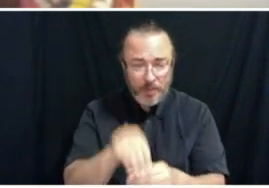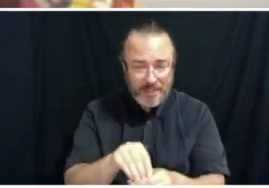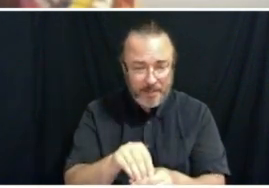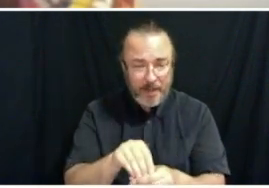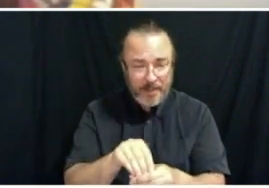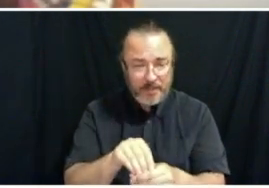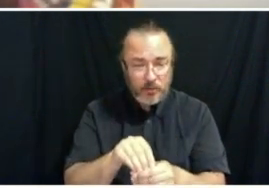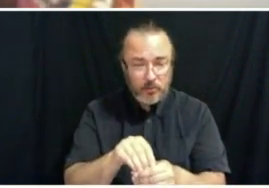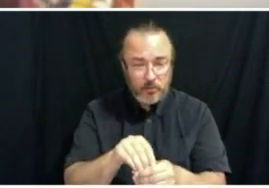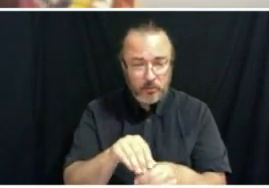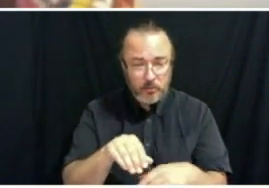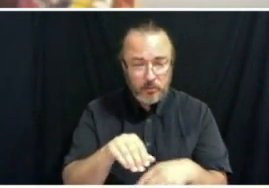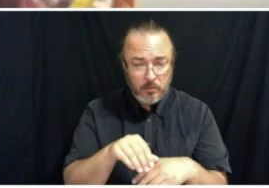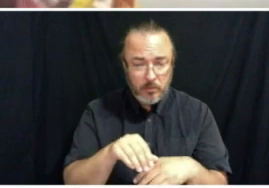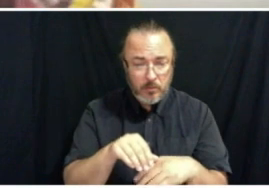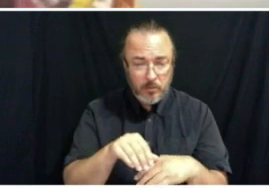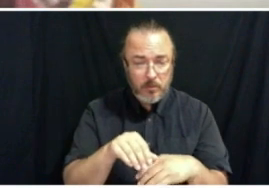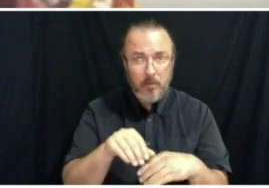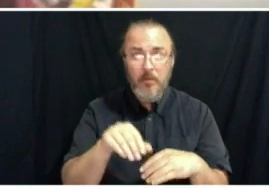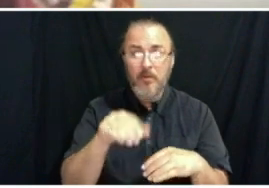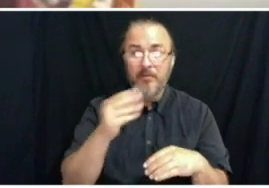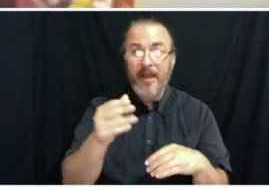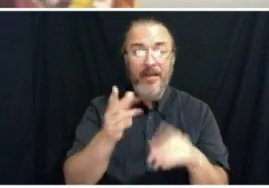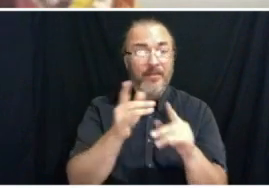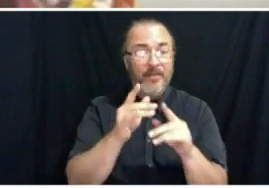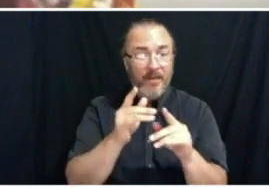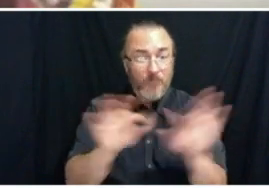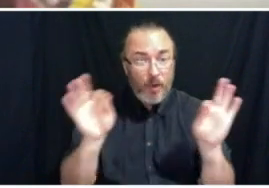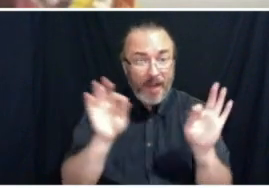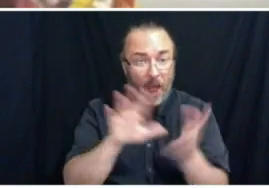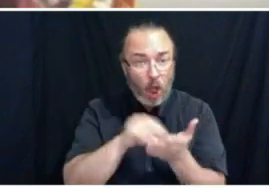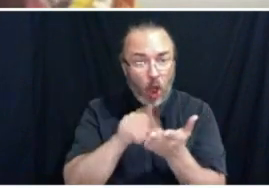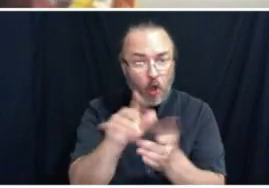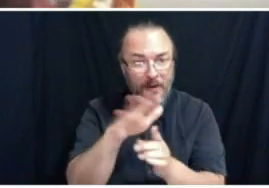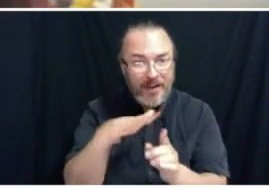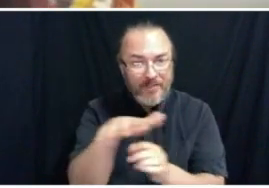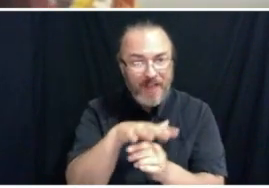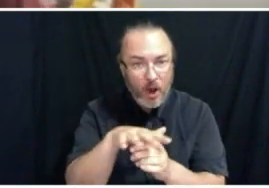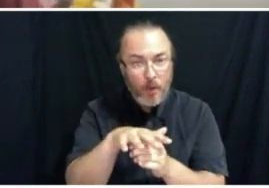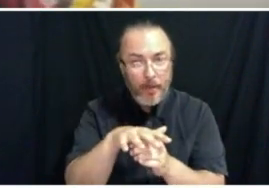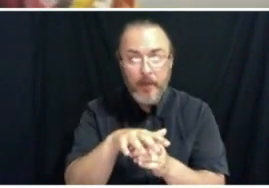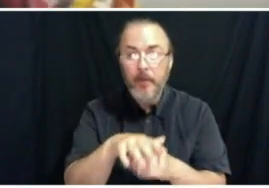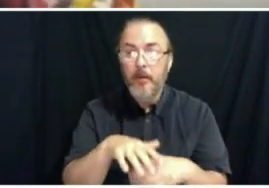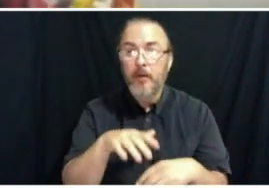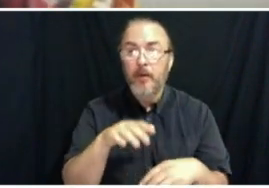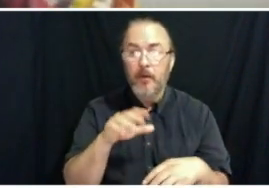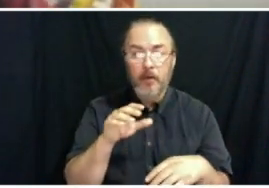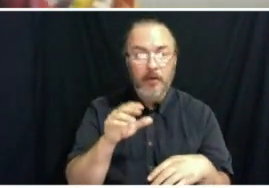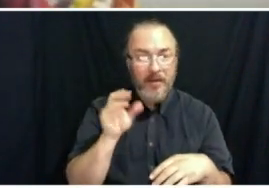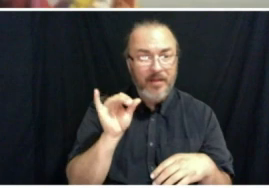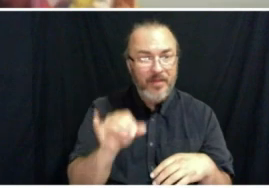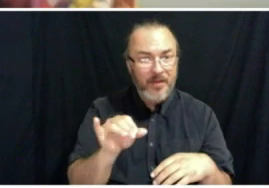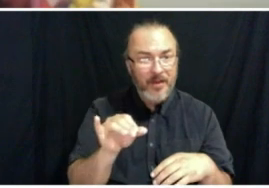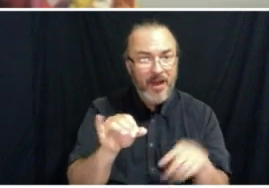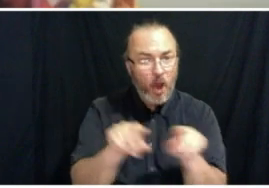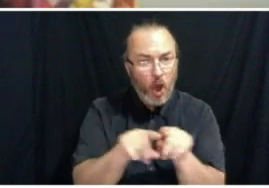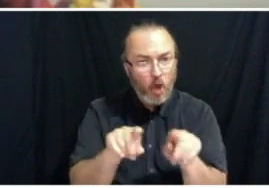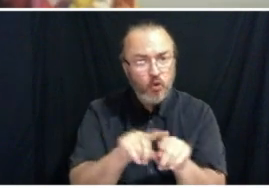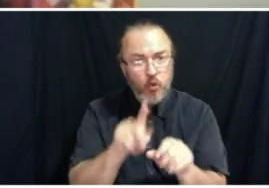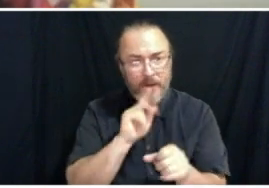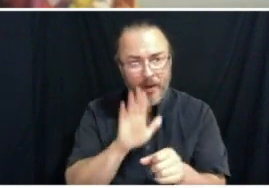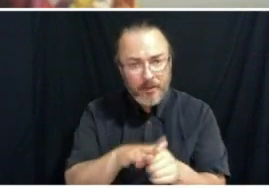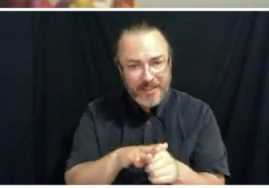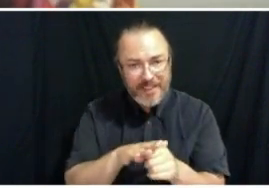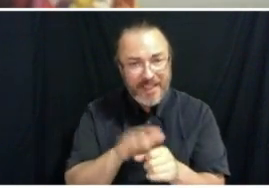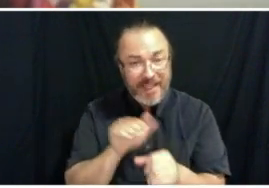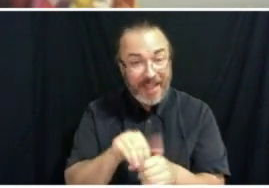and exclusion-free learning environment. This is the principal goal. It involves also guarantee within the framework